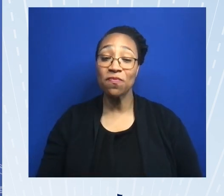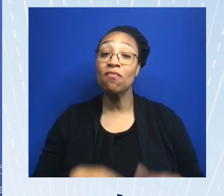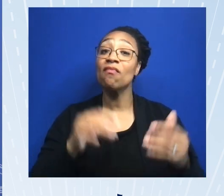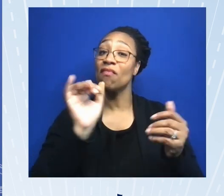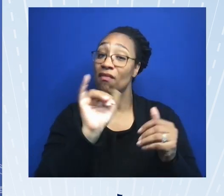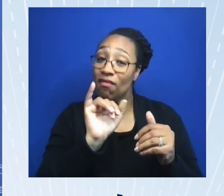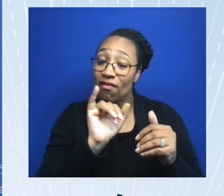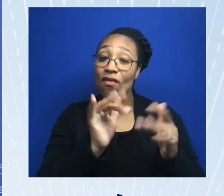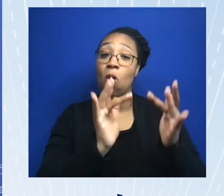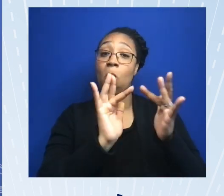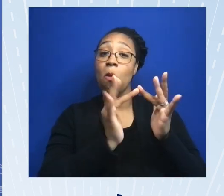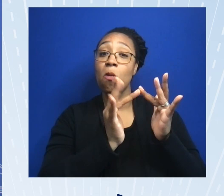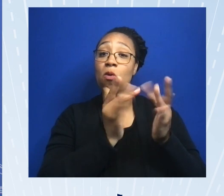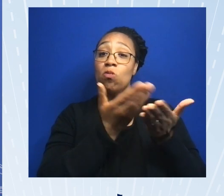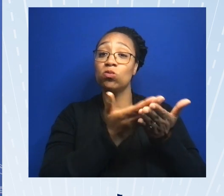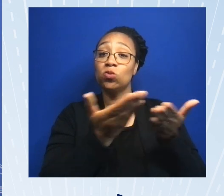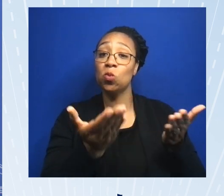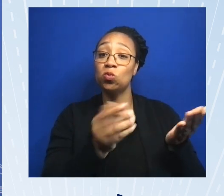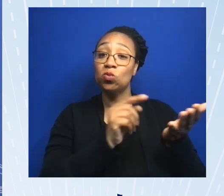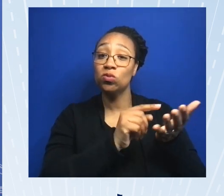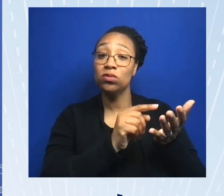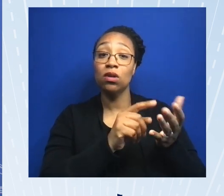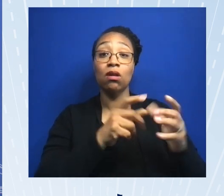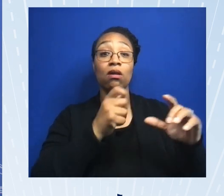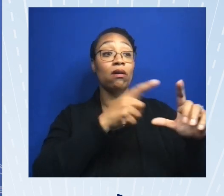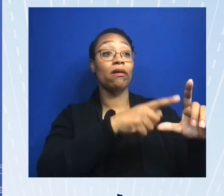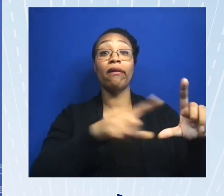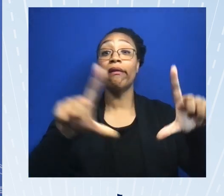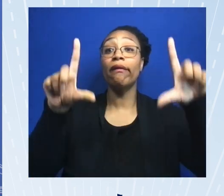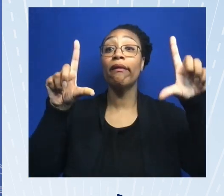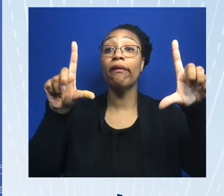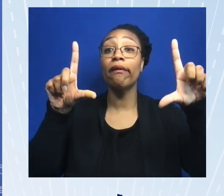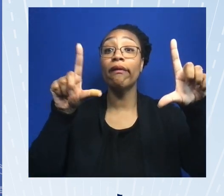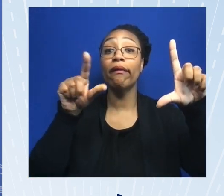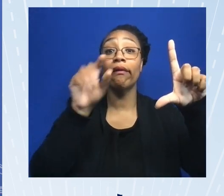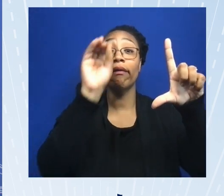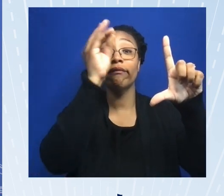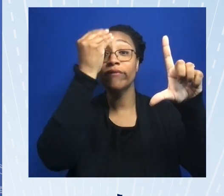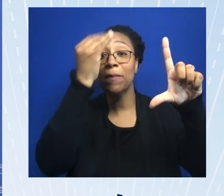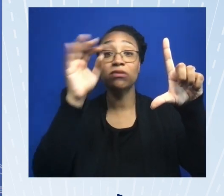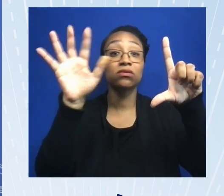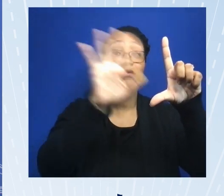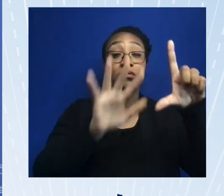for everything the federal government can offer to support violence prevention.